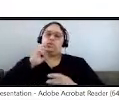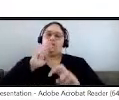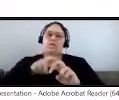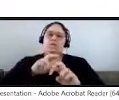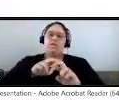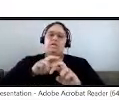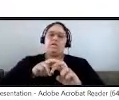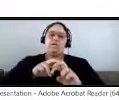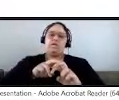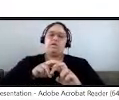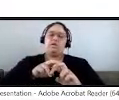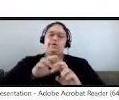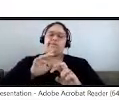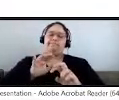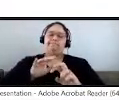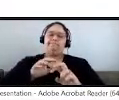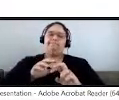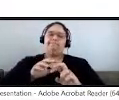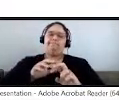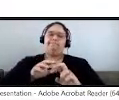or has the necessary